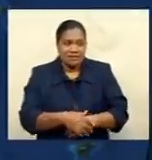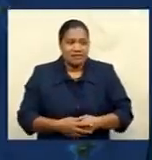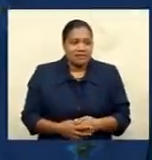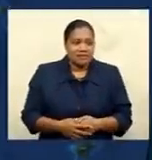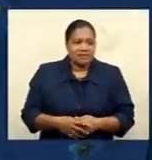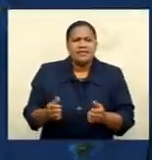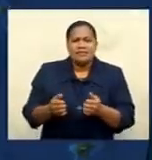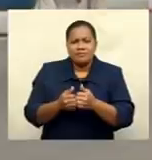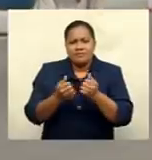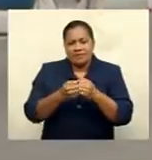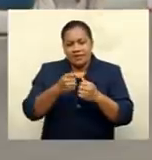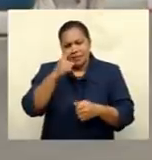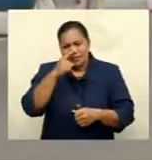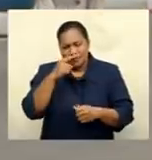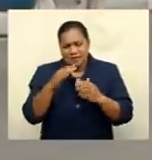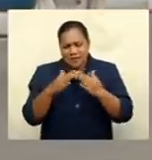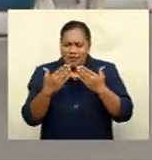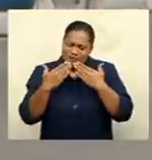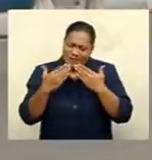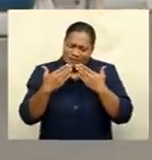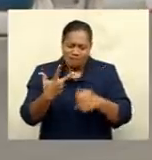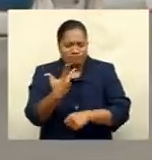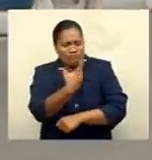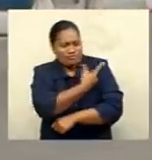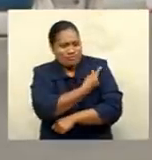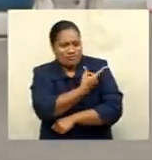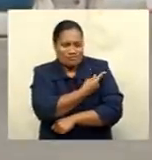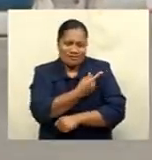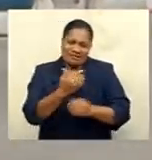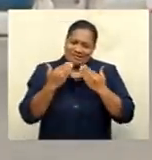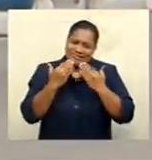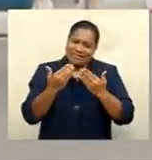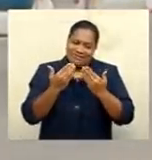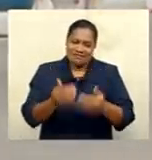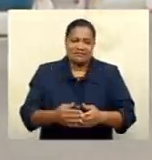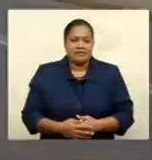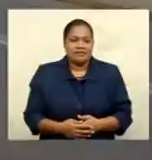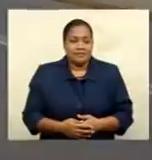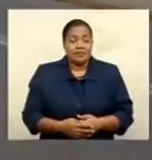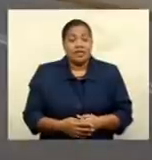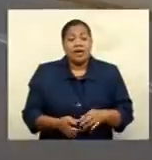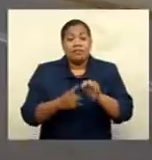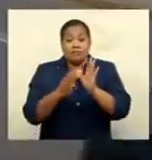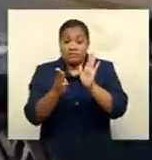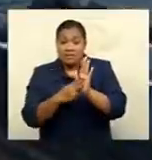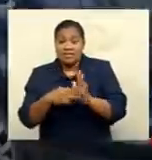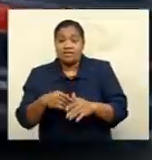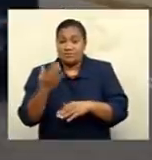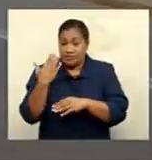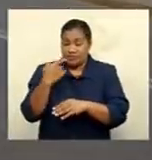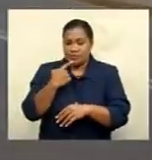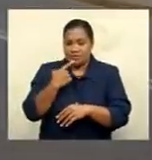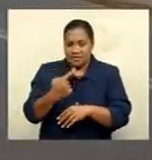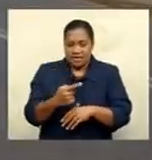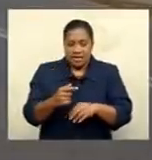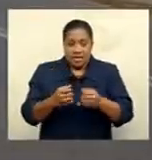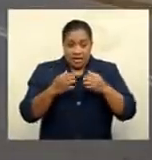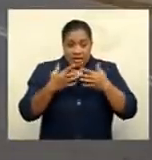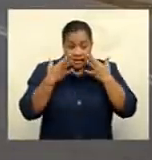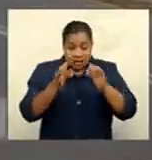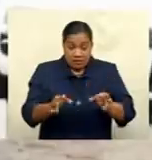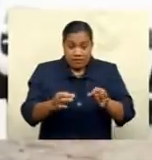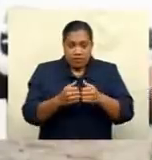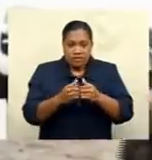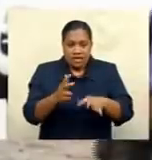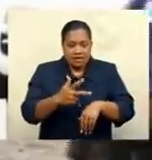are becoming vaccinated. Prime Minister Vorengi Bainimarama had previously stated that curfew will start from 8 p.m. once we reach